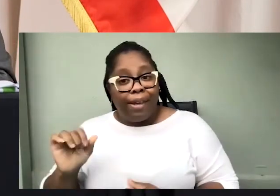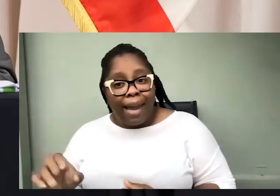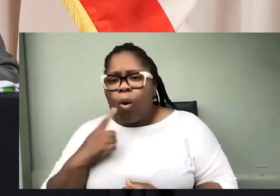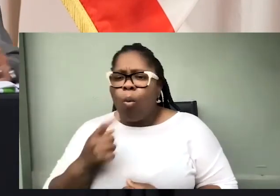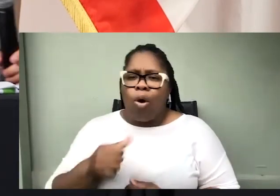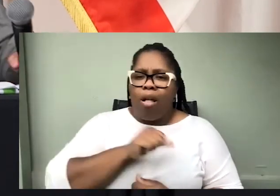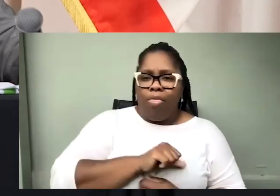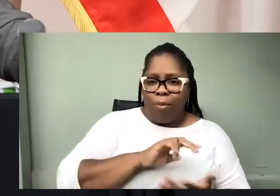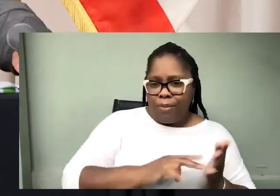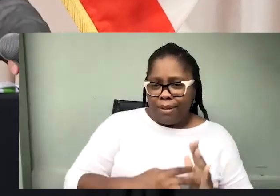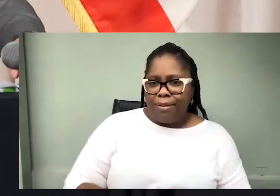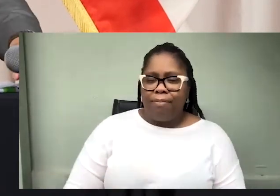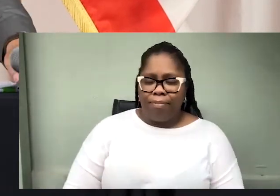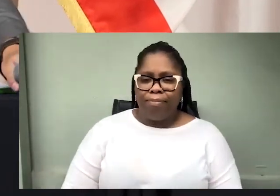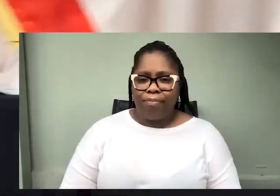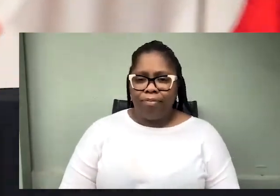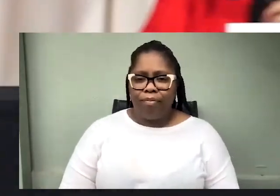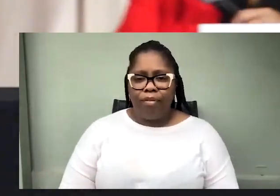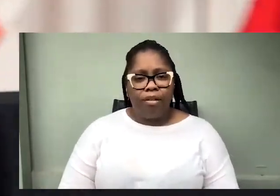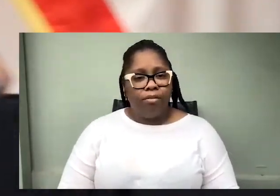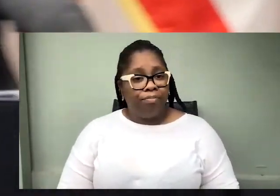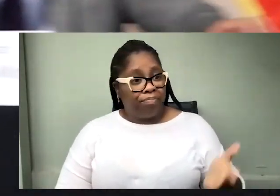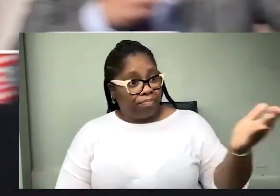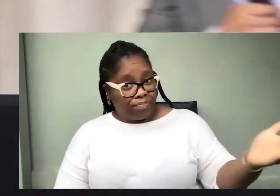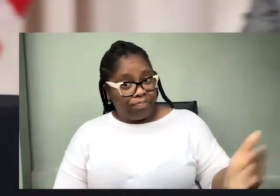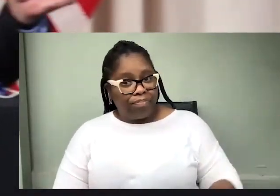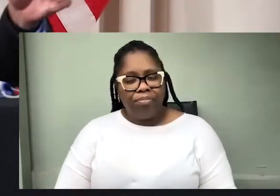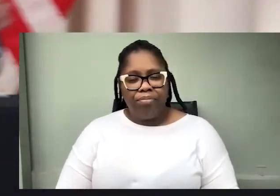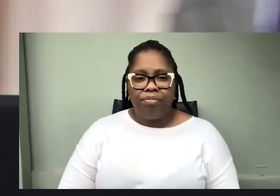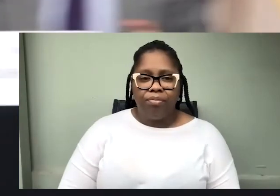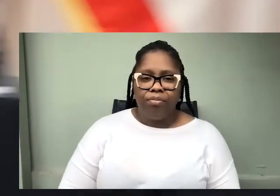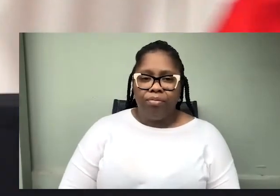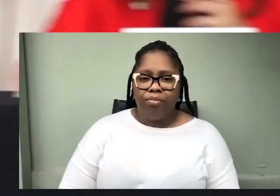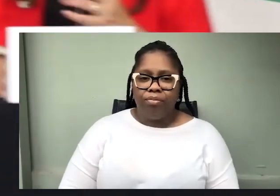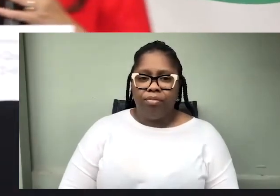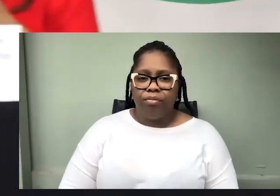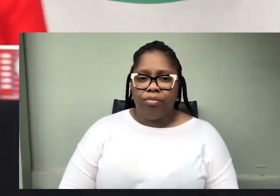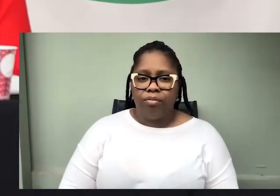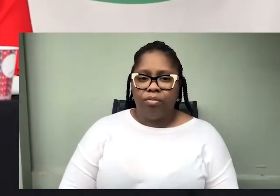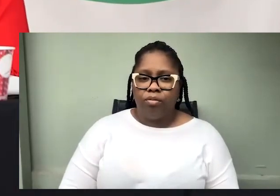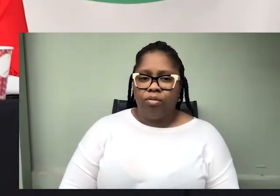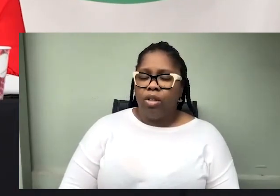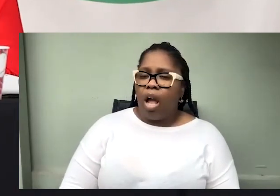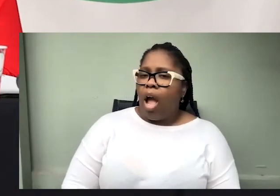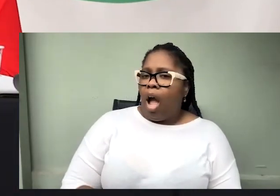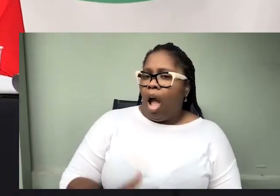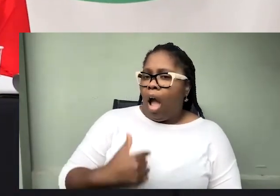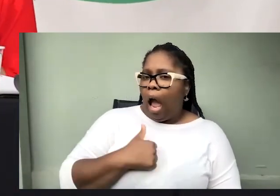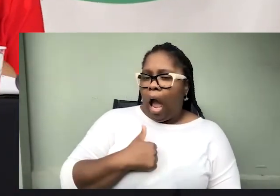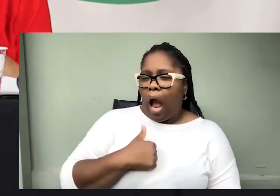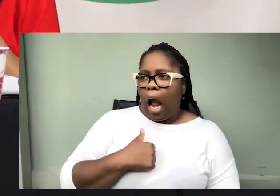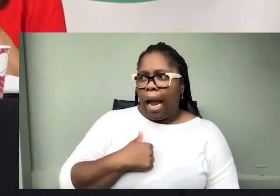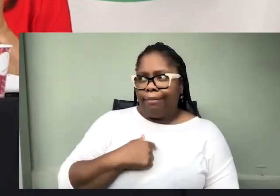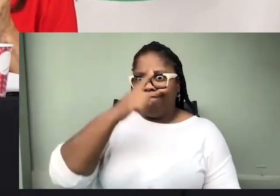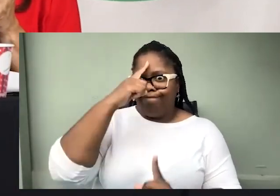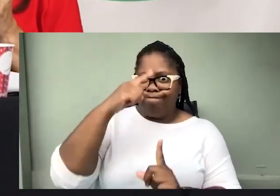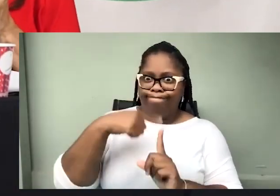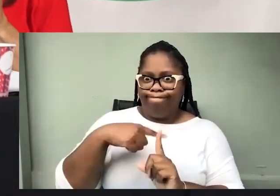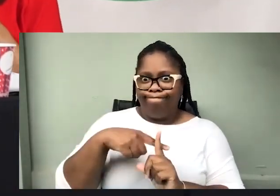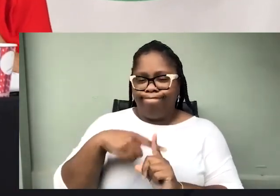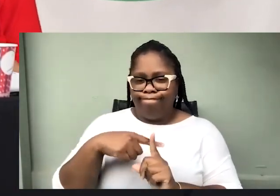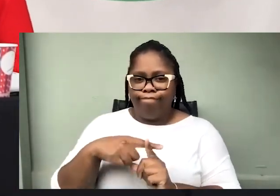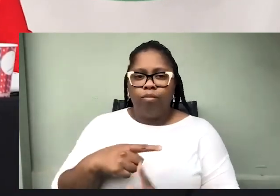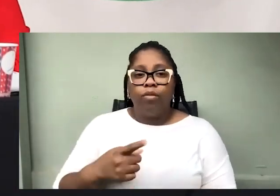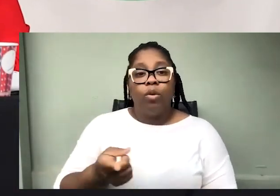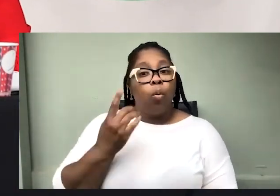else. Senator Umberg? Sorry. Assemblywoman Silva? Well, I was going to be optimistic here that one